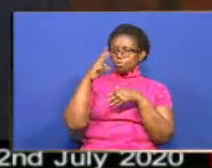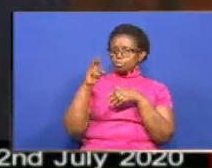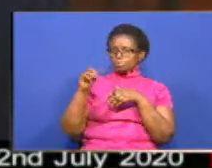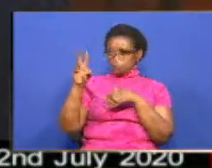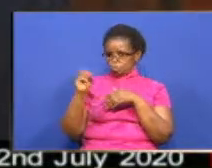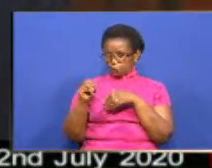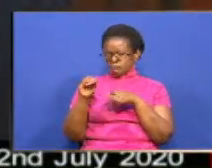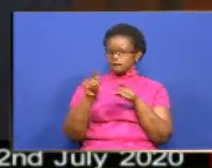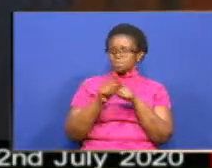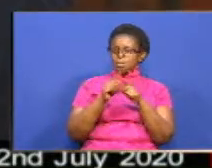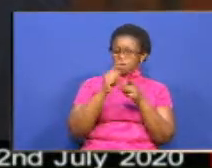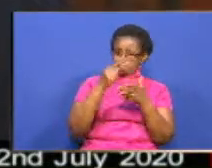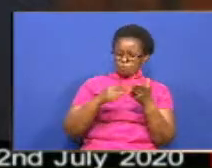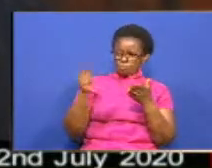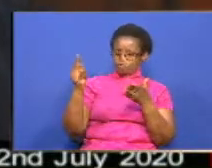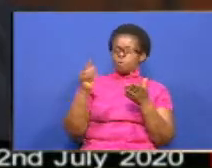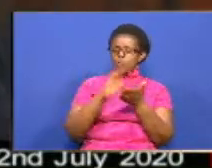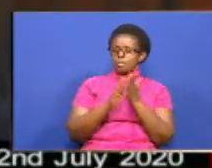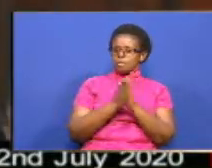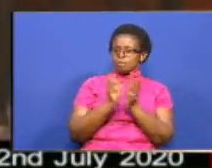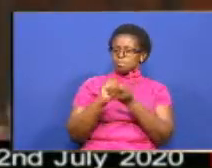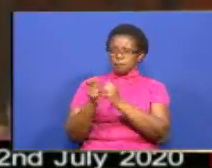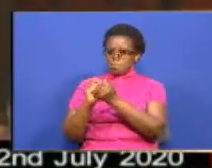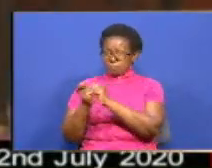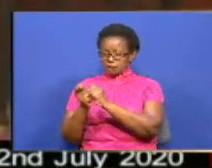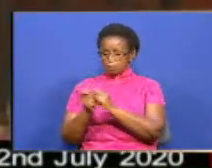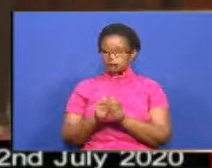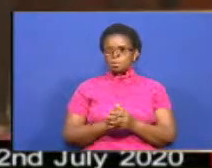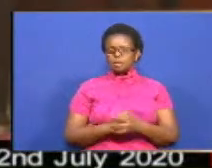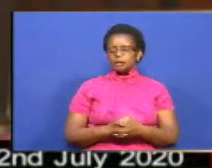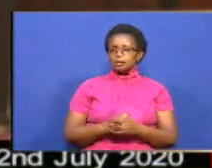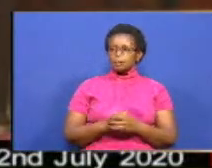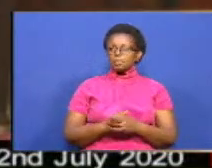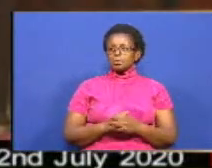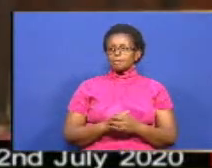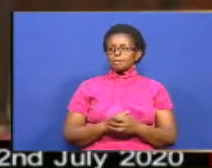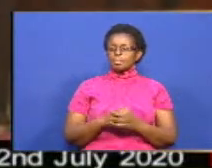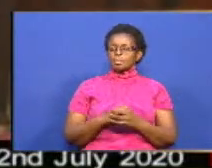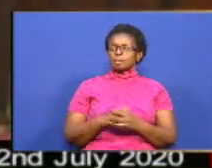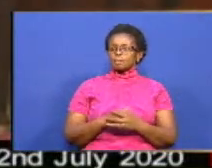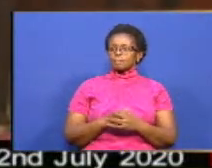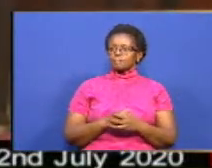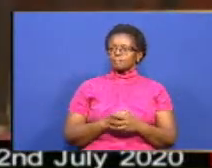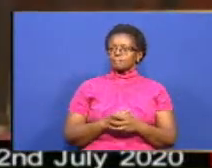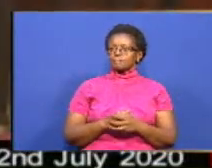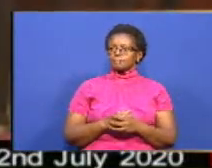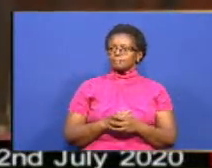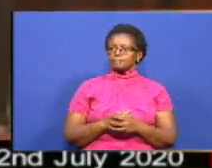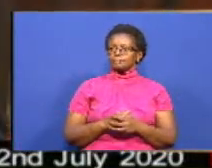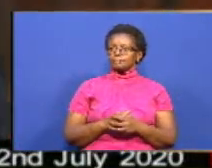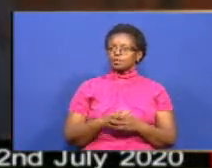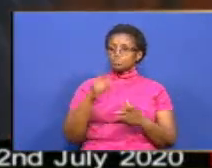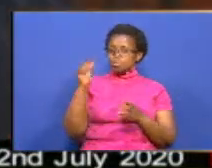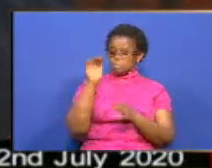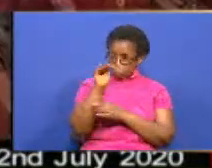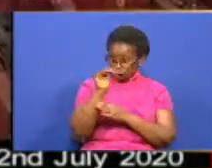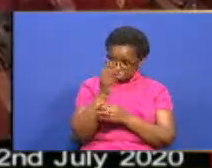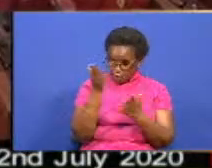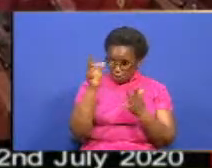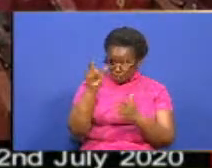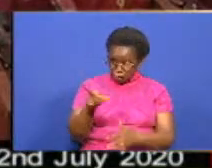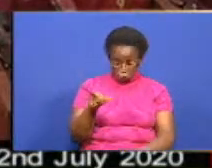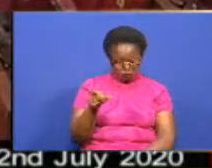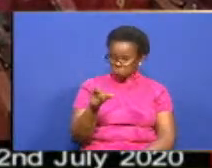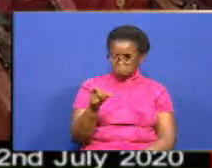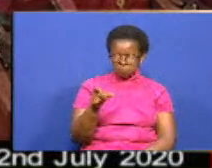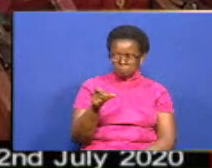its approval thereof without amendments. And I request the leader of majority. You will not request anybody.